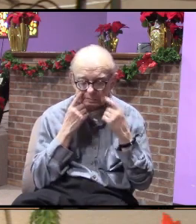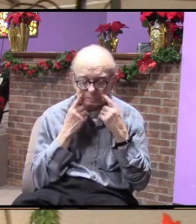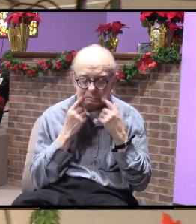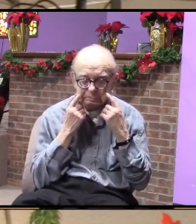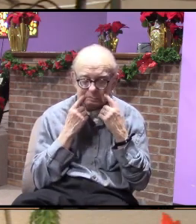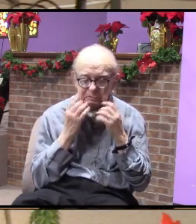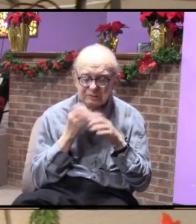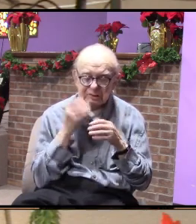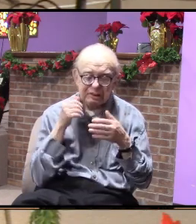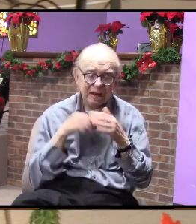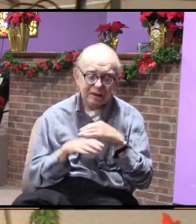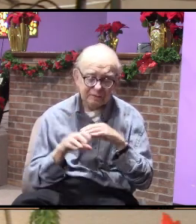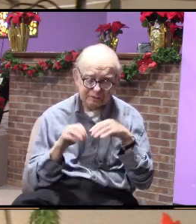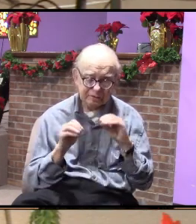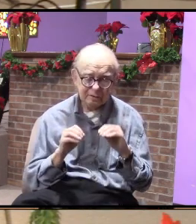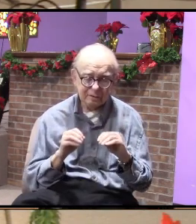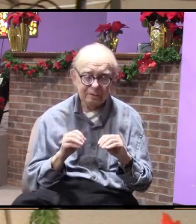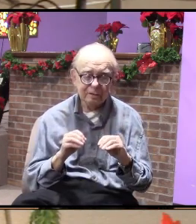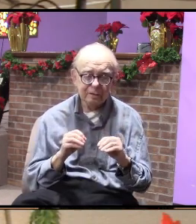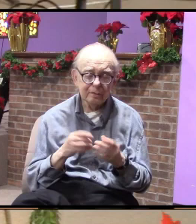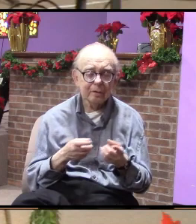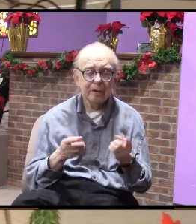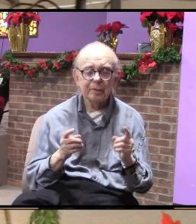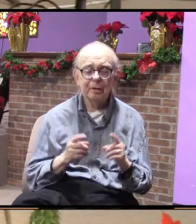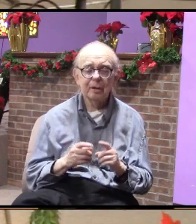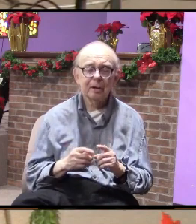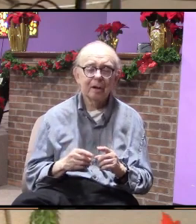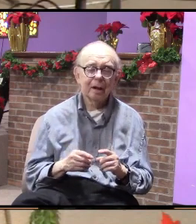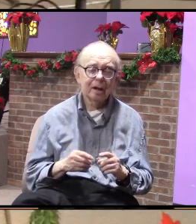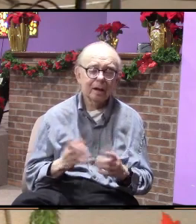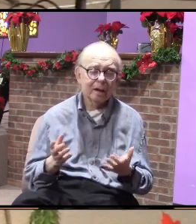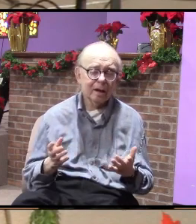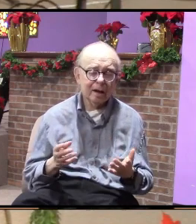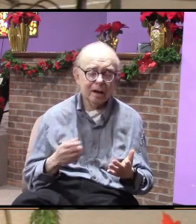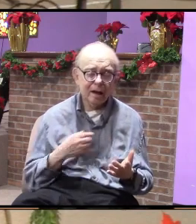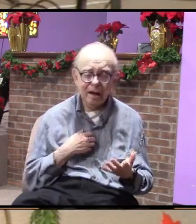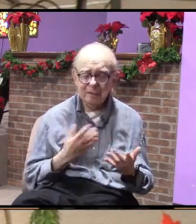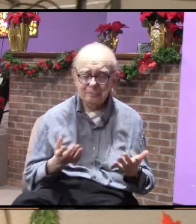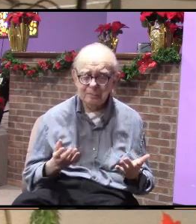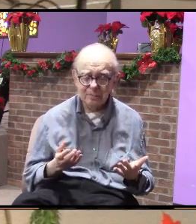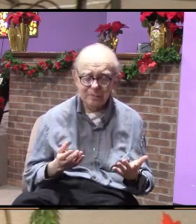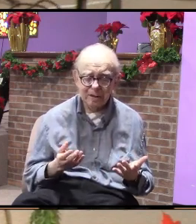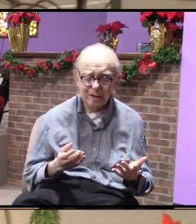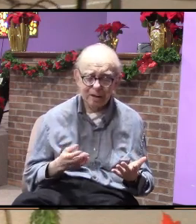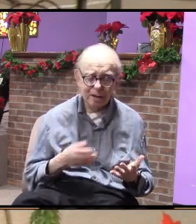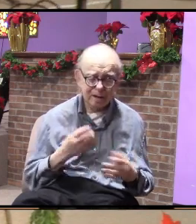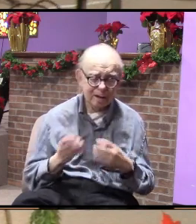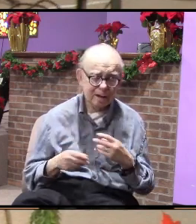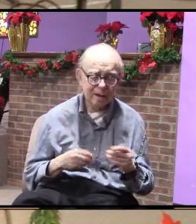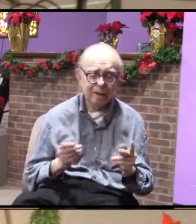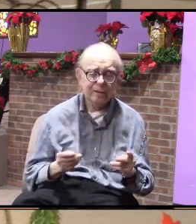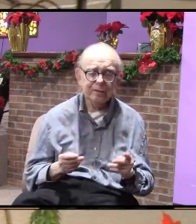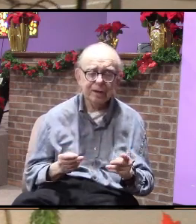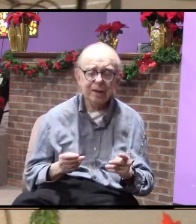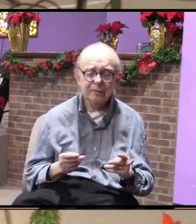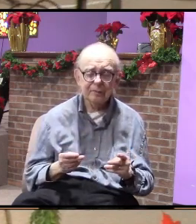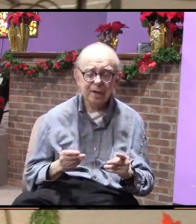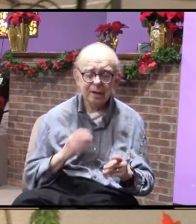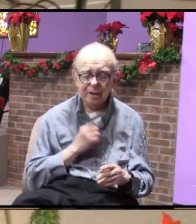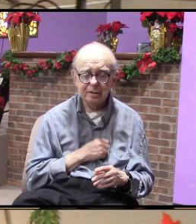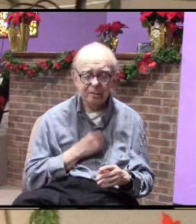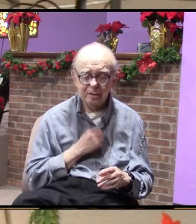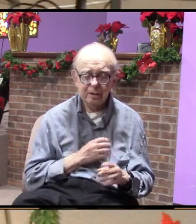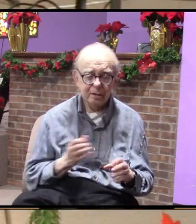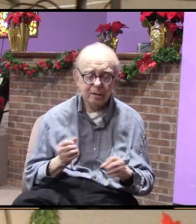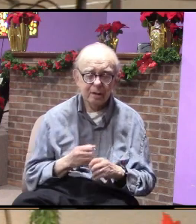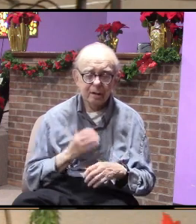in there. And what happens? I want this! You gave him that. And then he